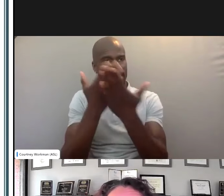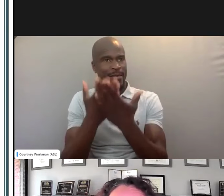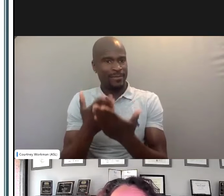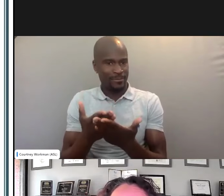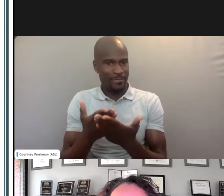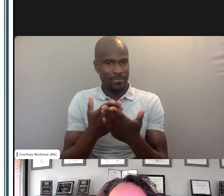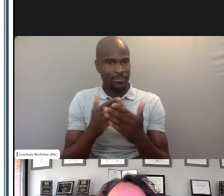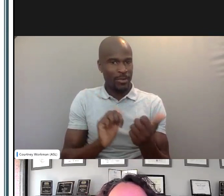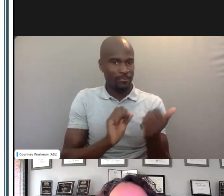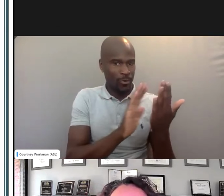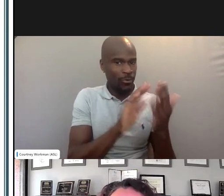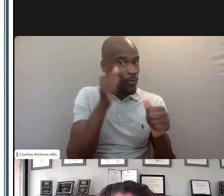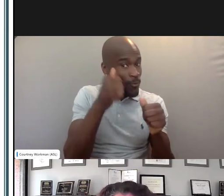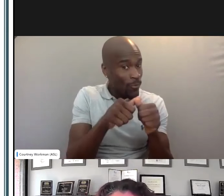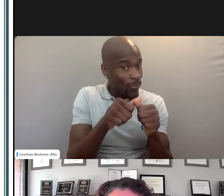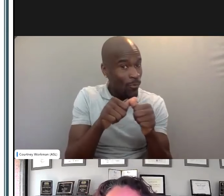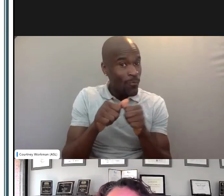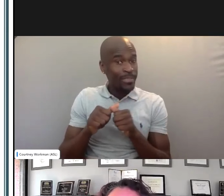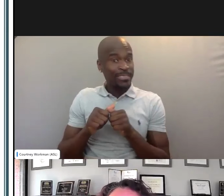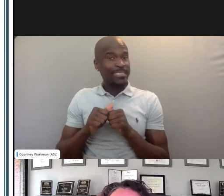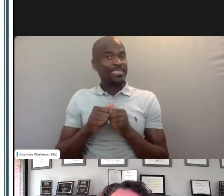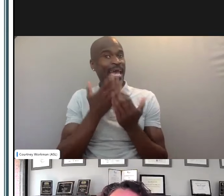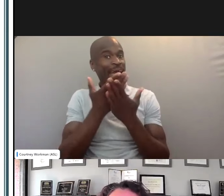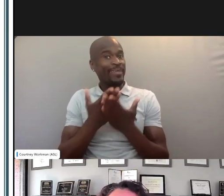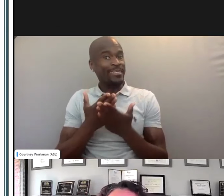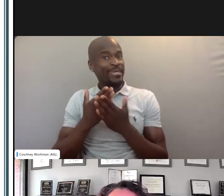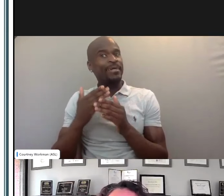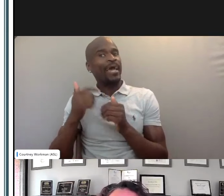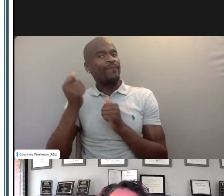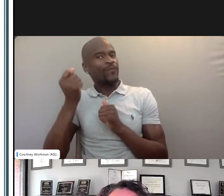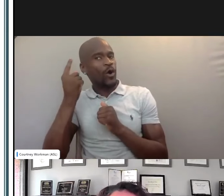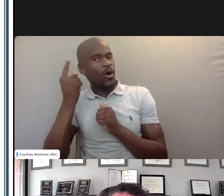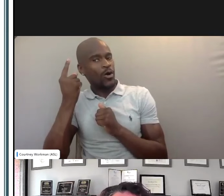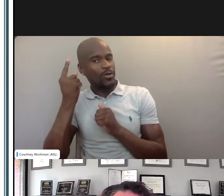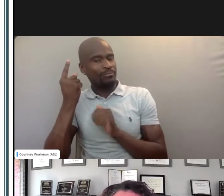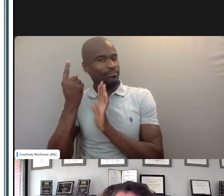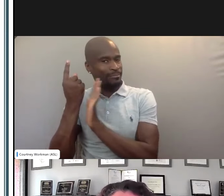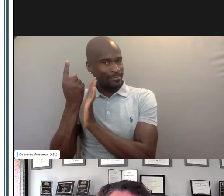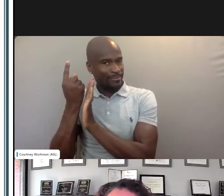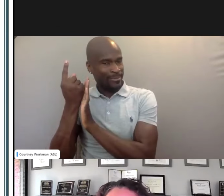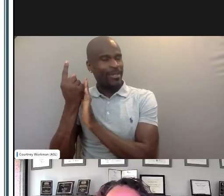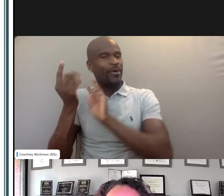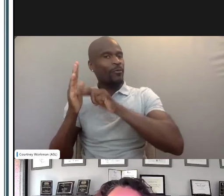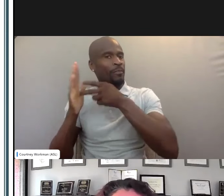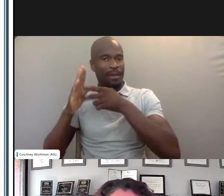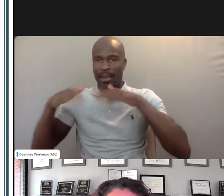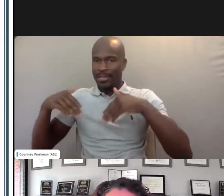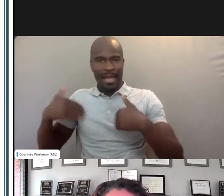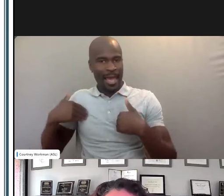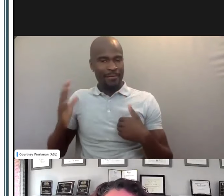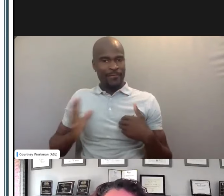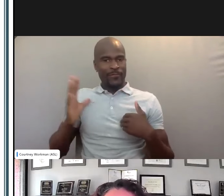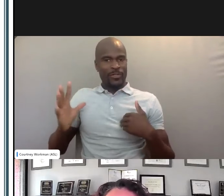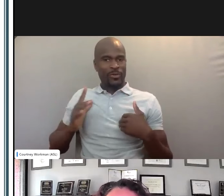terminology I mentioned before? It is evidence-informed. There right now aren't necessarily randomized controlled trials of